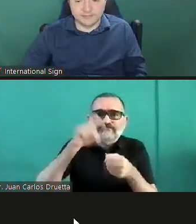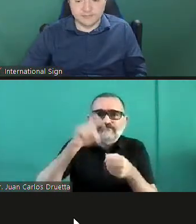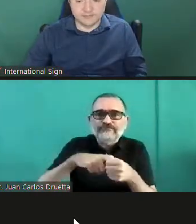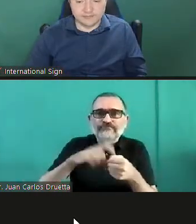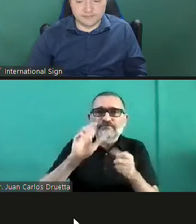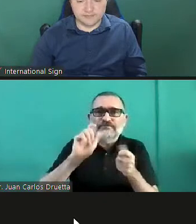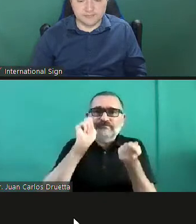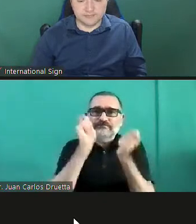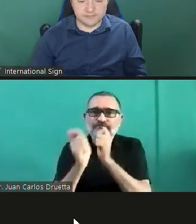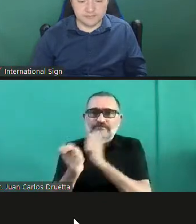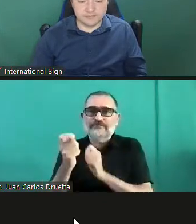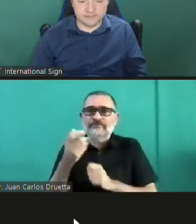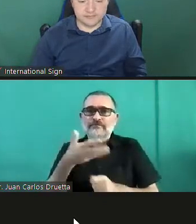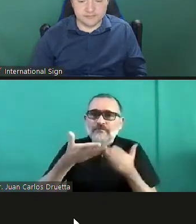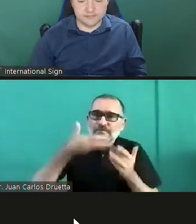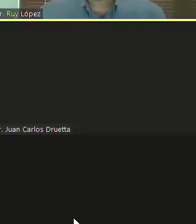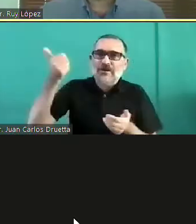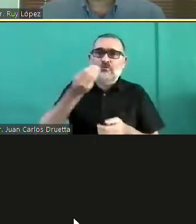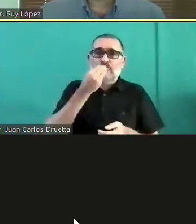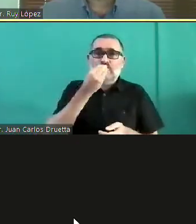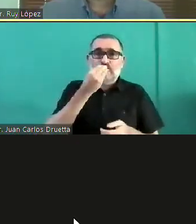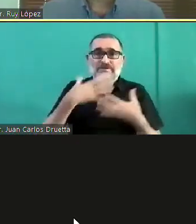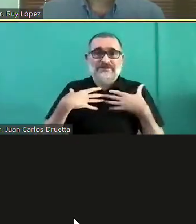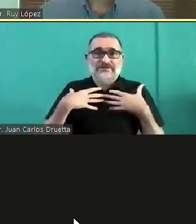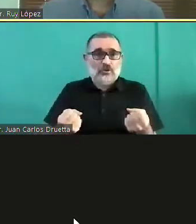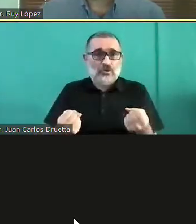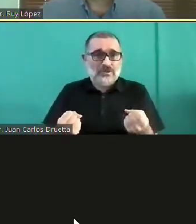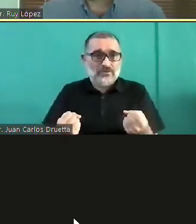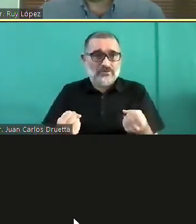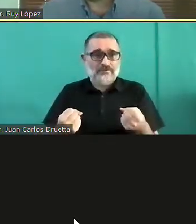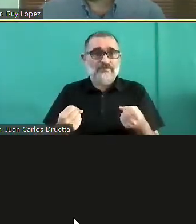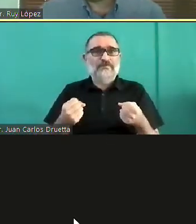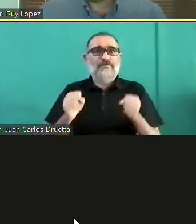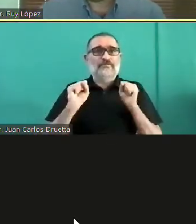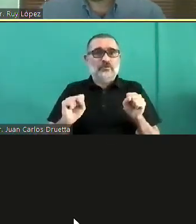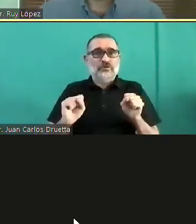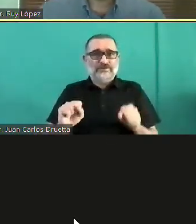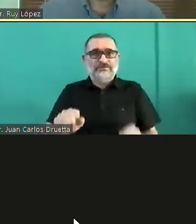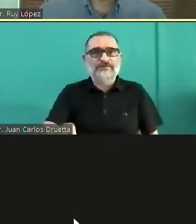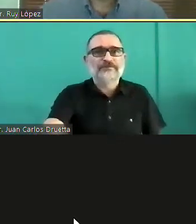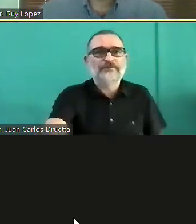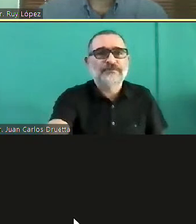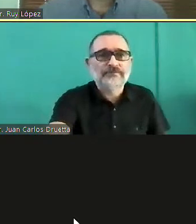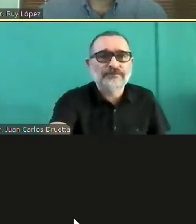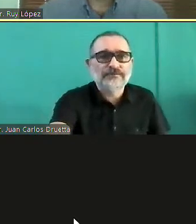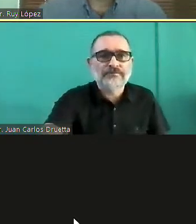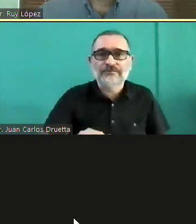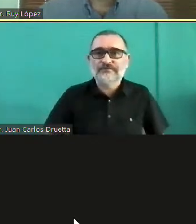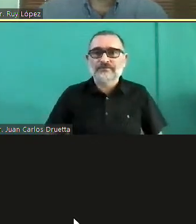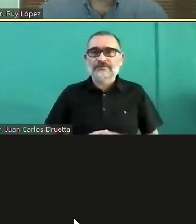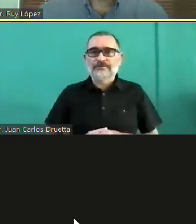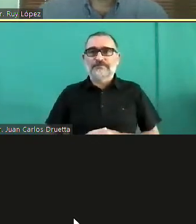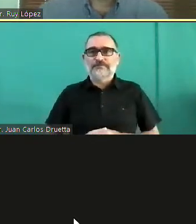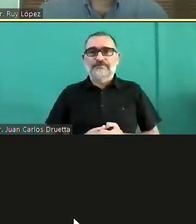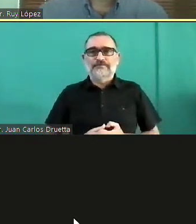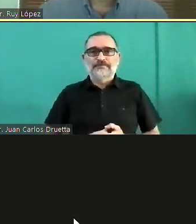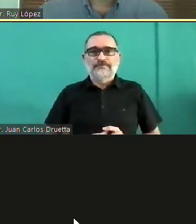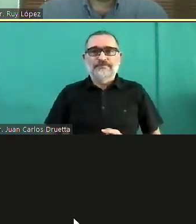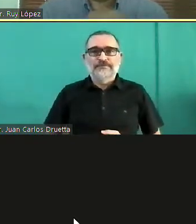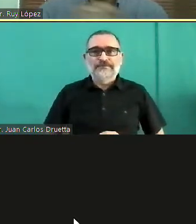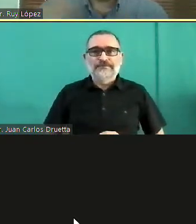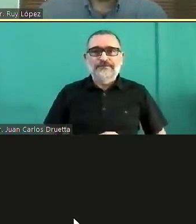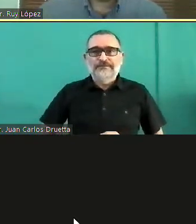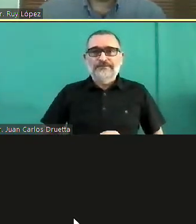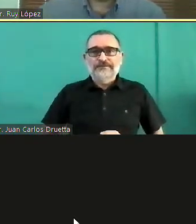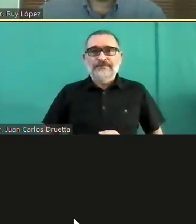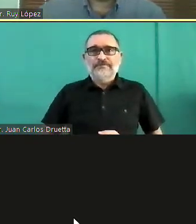in order to make it mandatory to have front of package or have warning